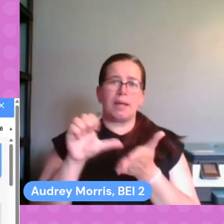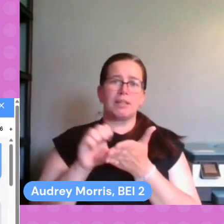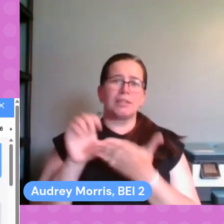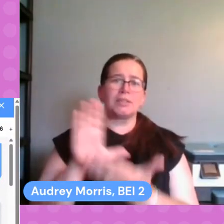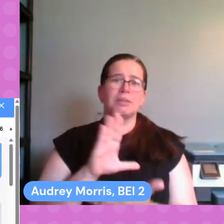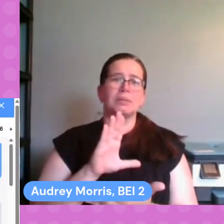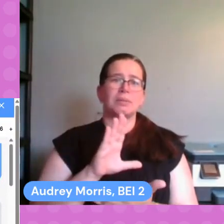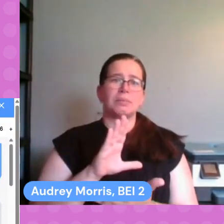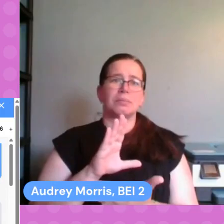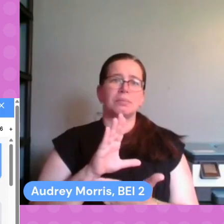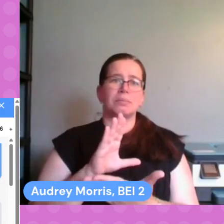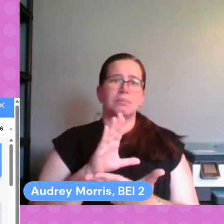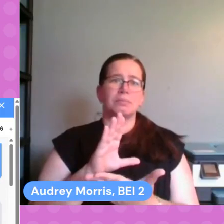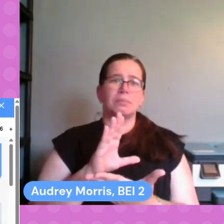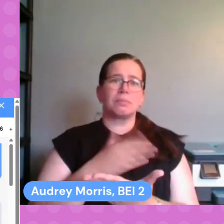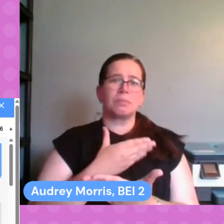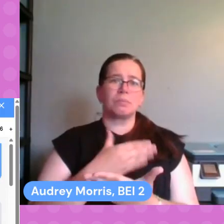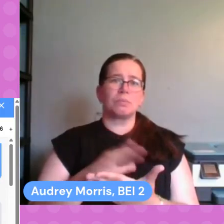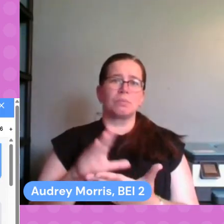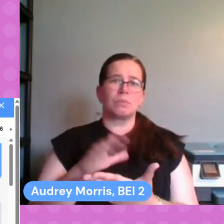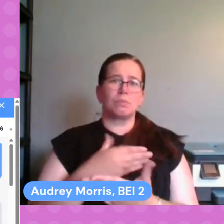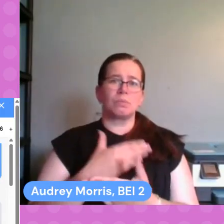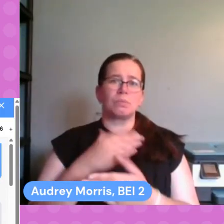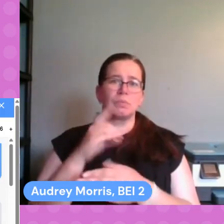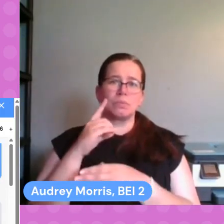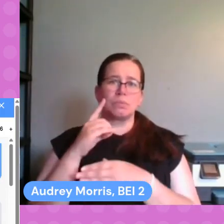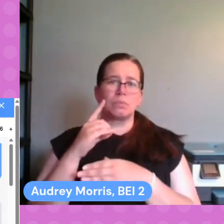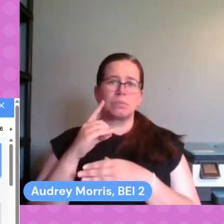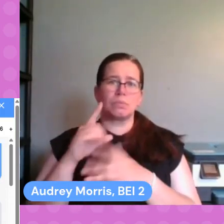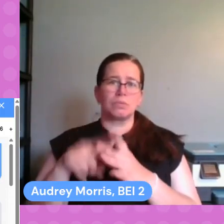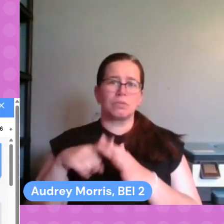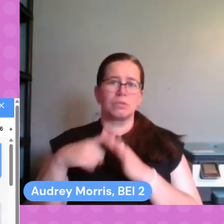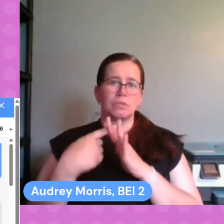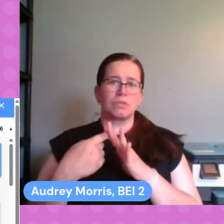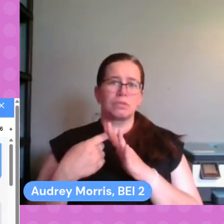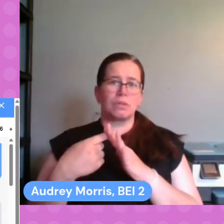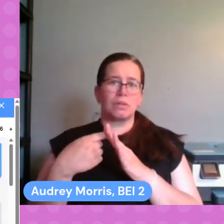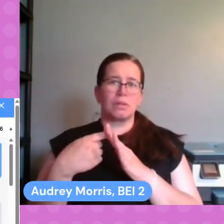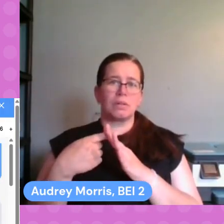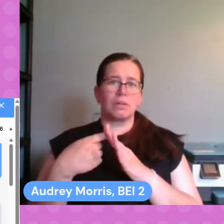The animation created by this user of just